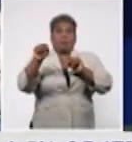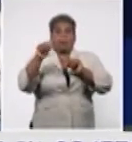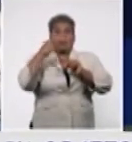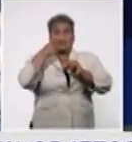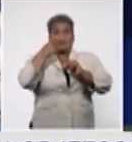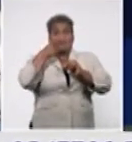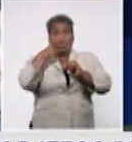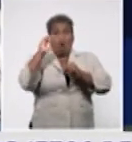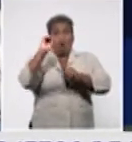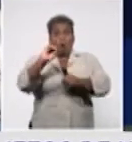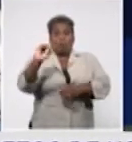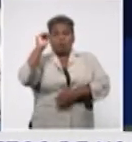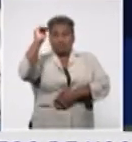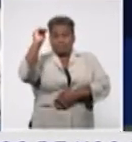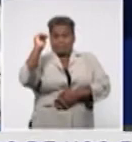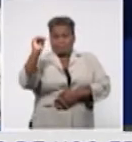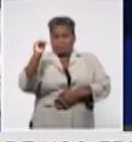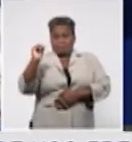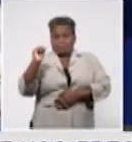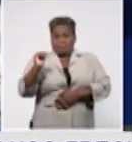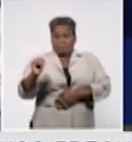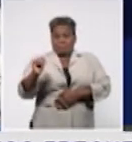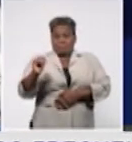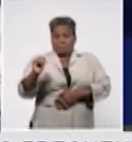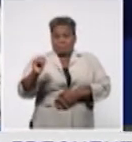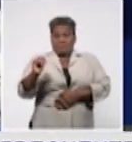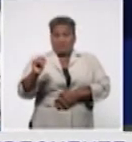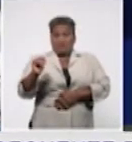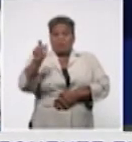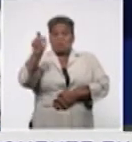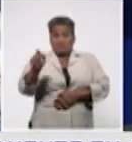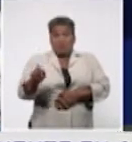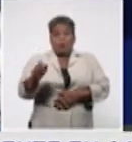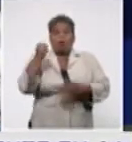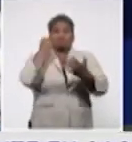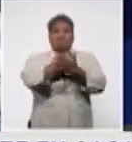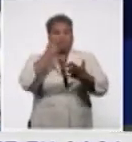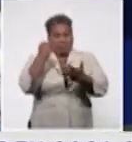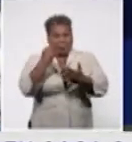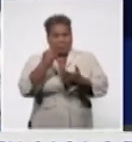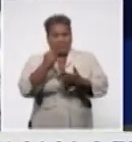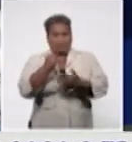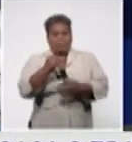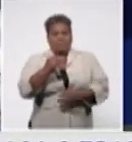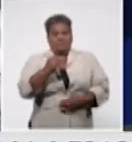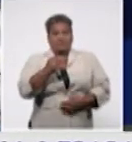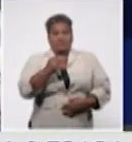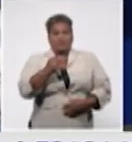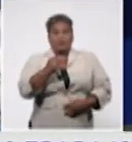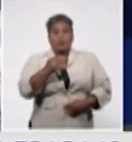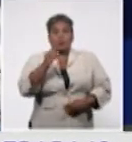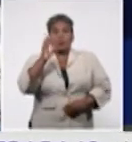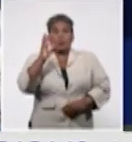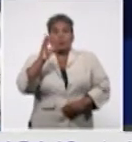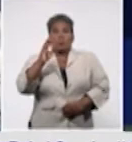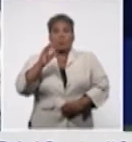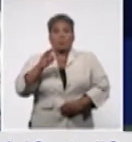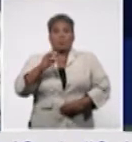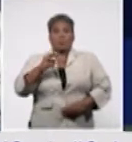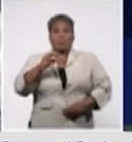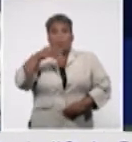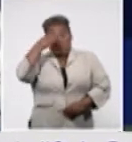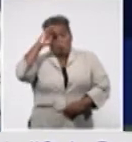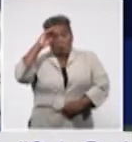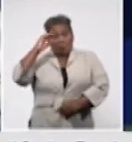above Cuba, we have Nicaragua, Haiti, Paraguay. This is the behavior of our country regarding the number